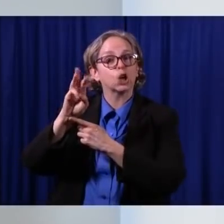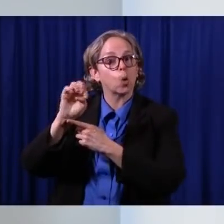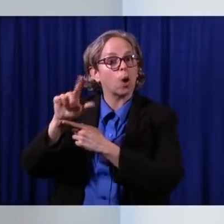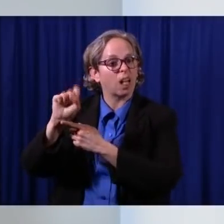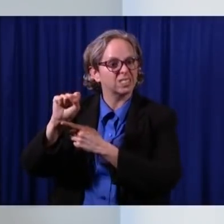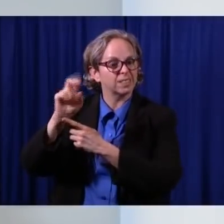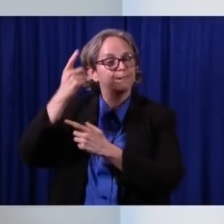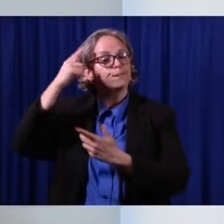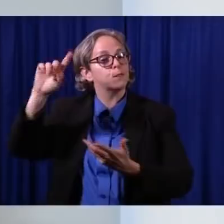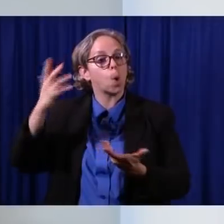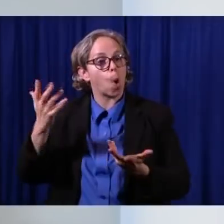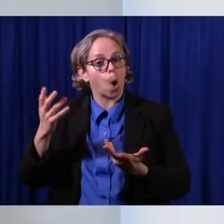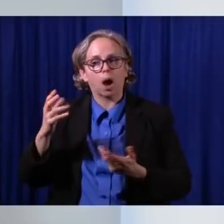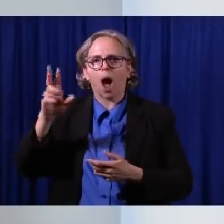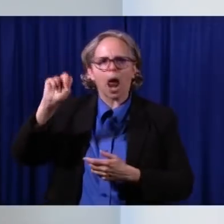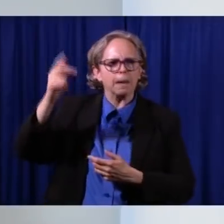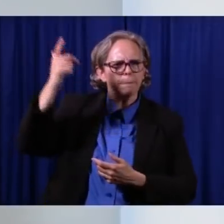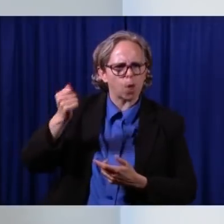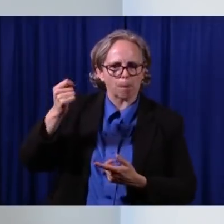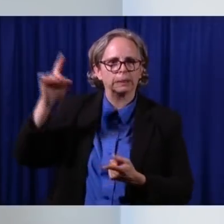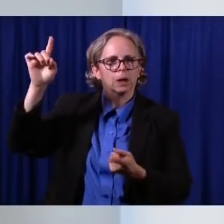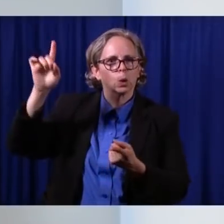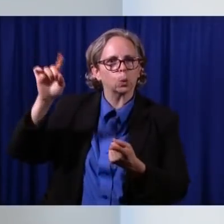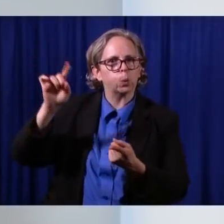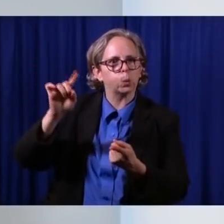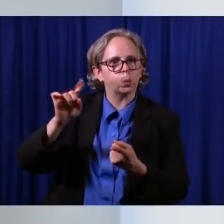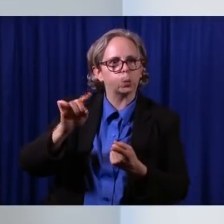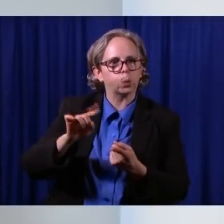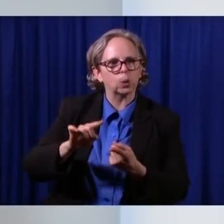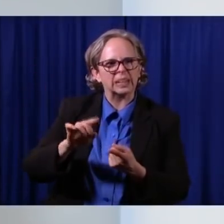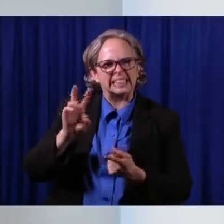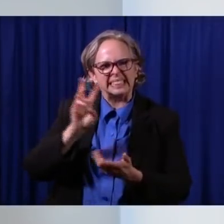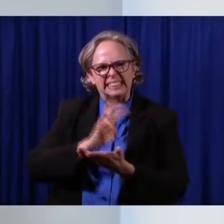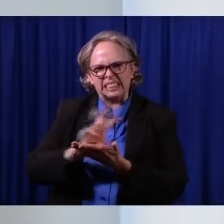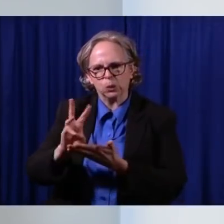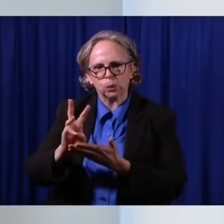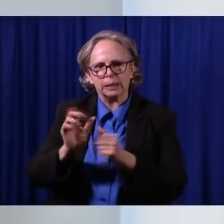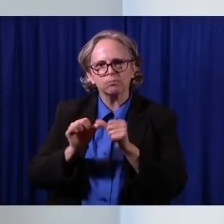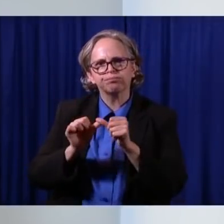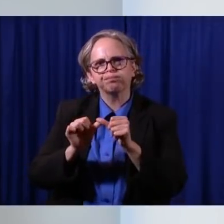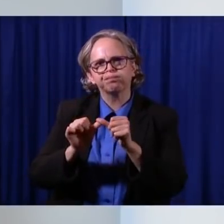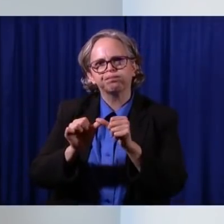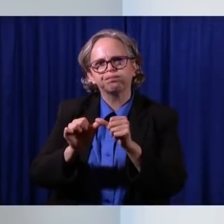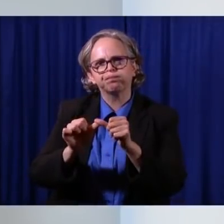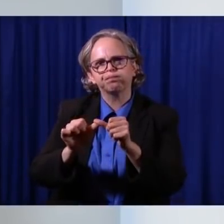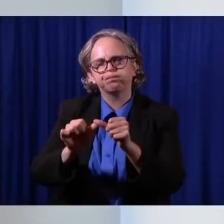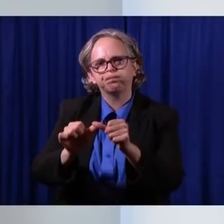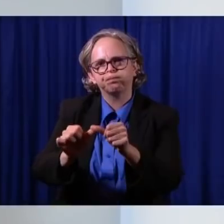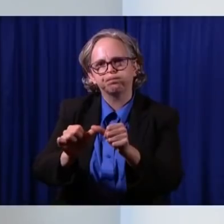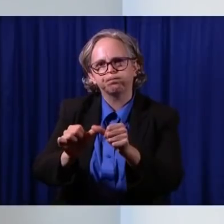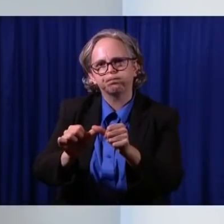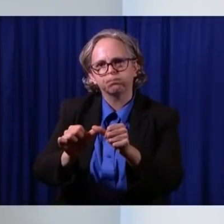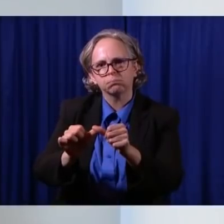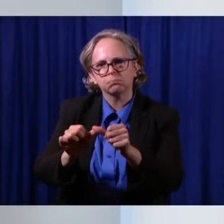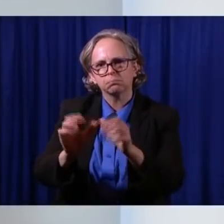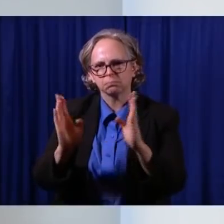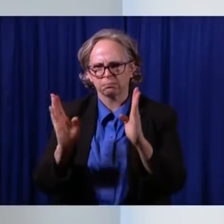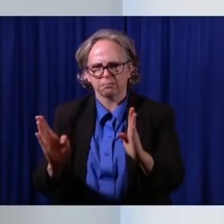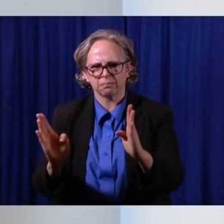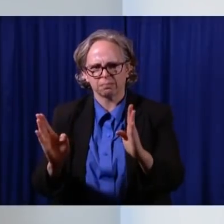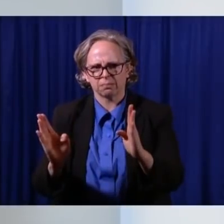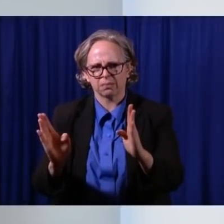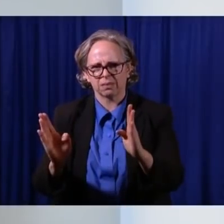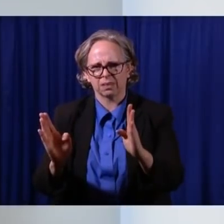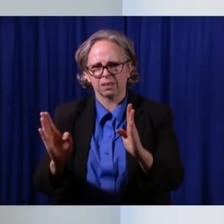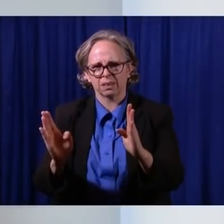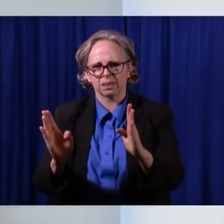week, nearly 247,000 fewer people filed for continued insurance than they did during the